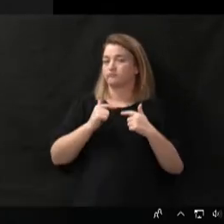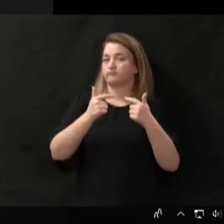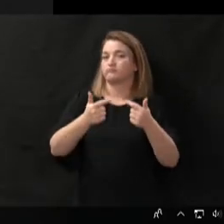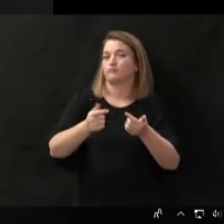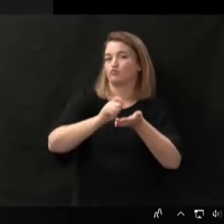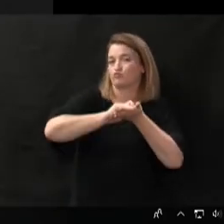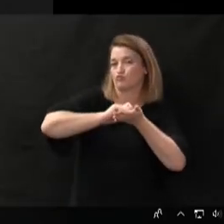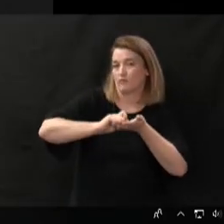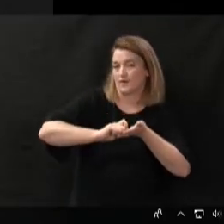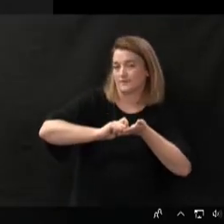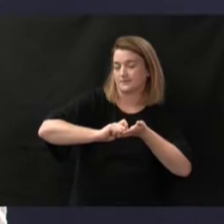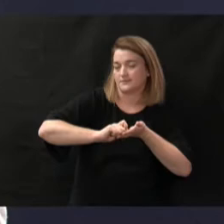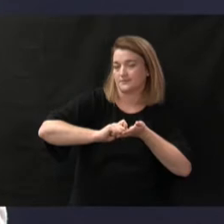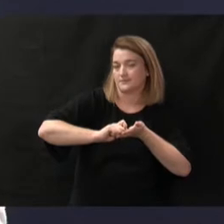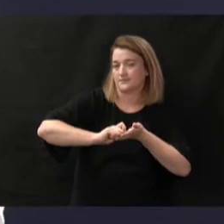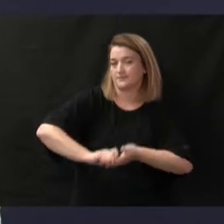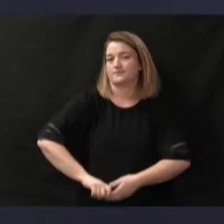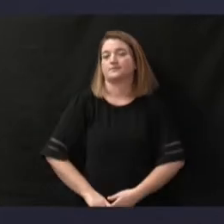Okay?